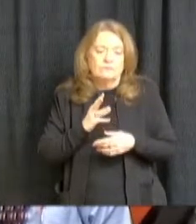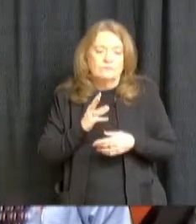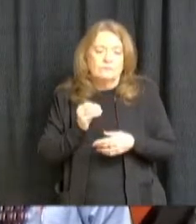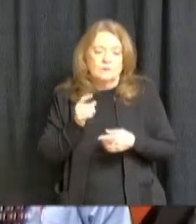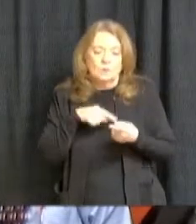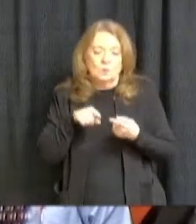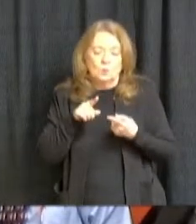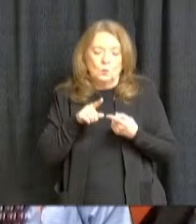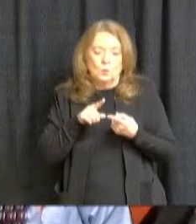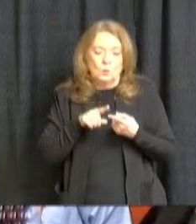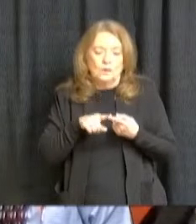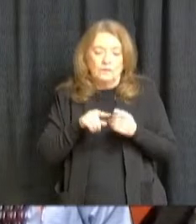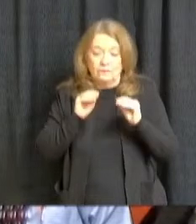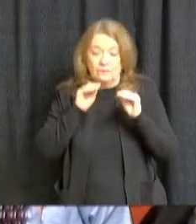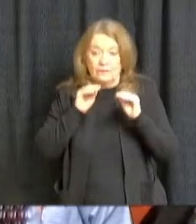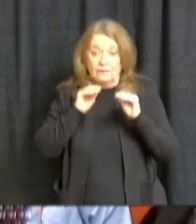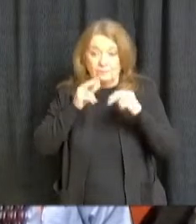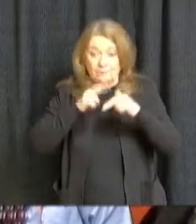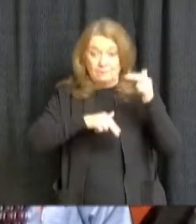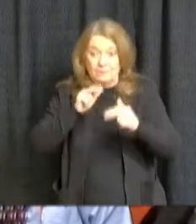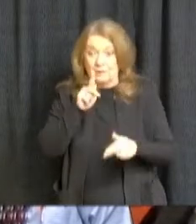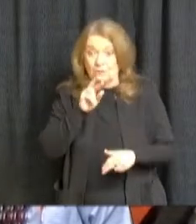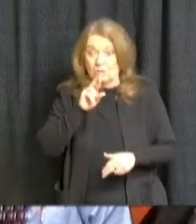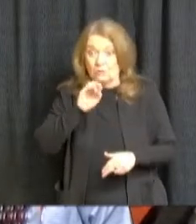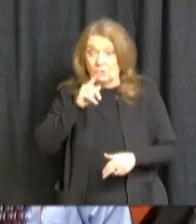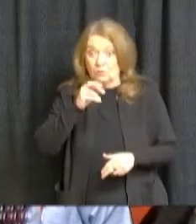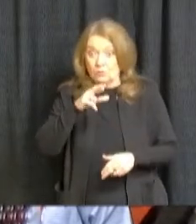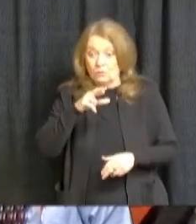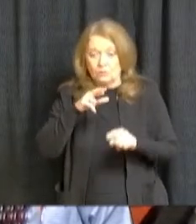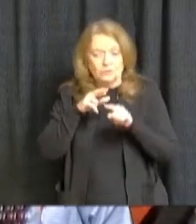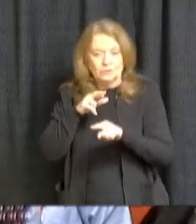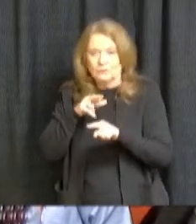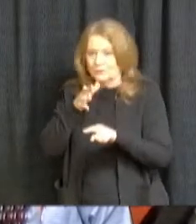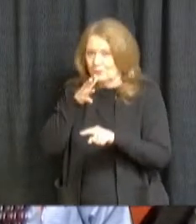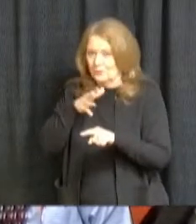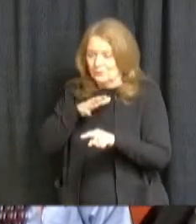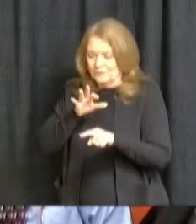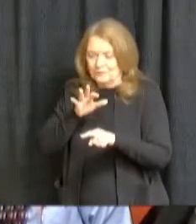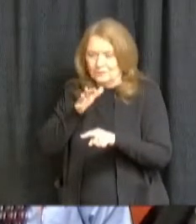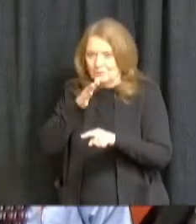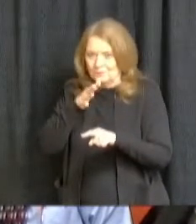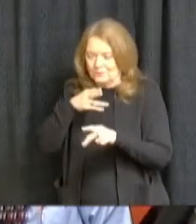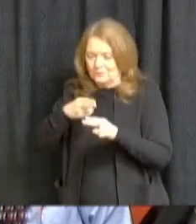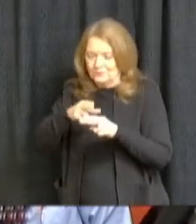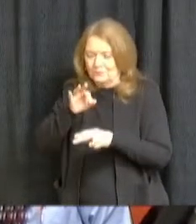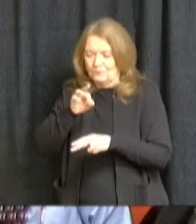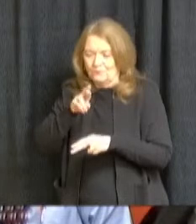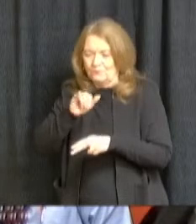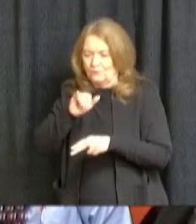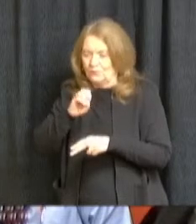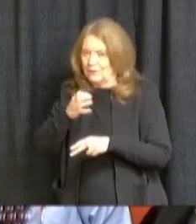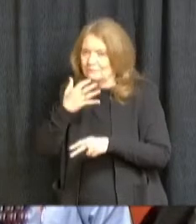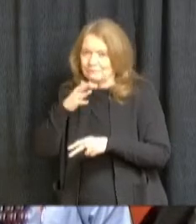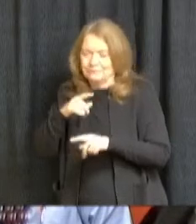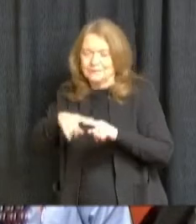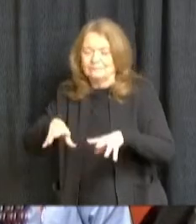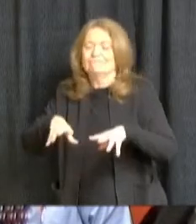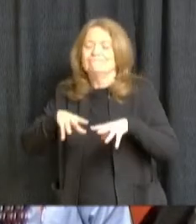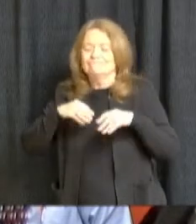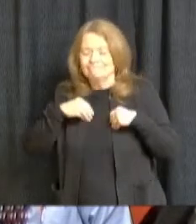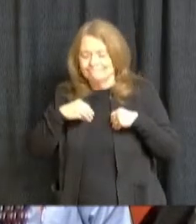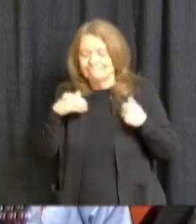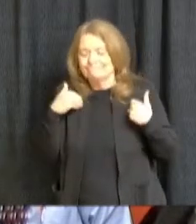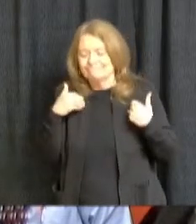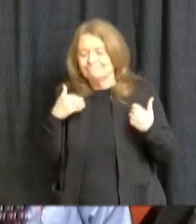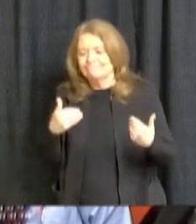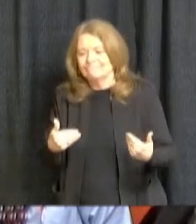when they put Kroger in there, Miss Fry did not want it. But she finally accepted it and went on, and